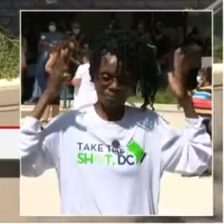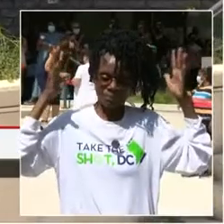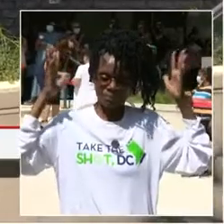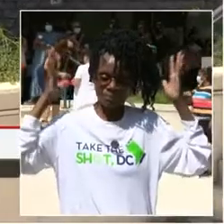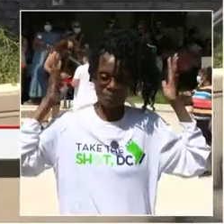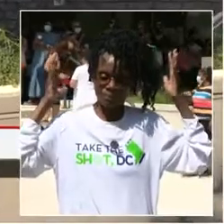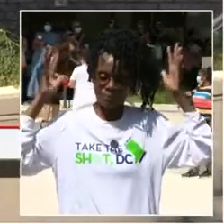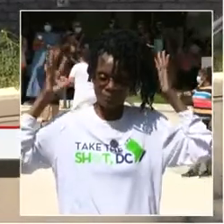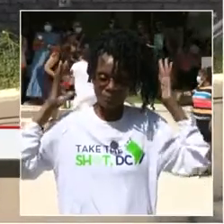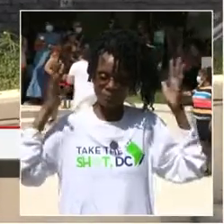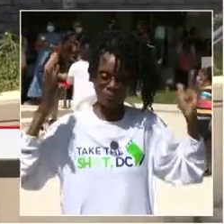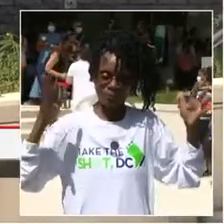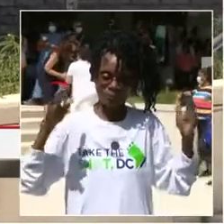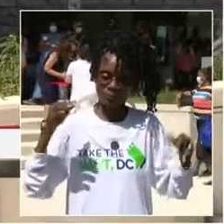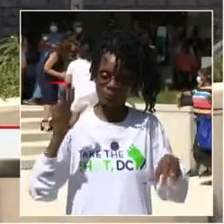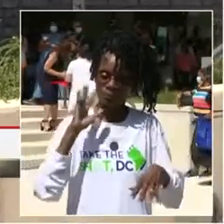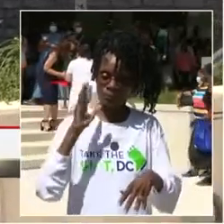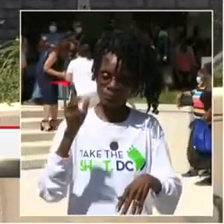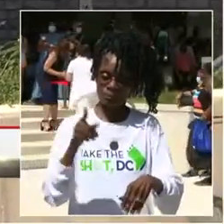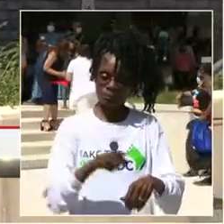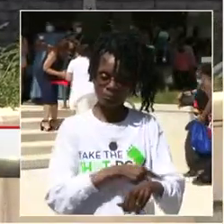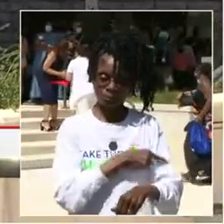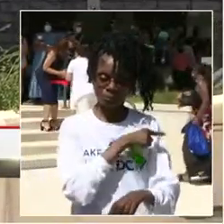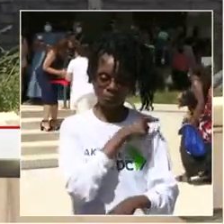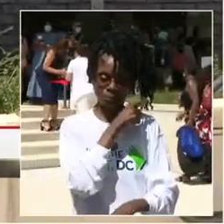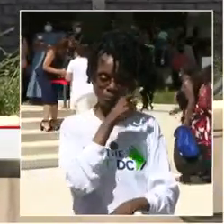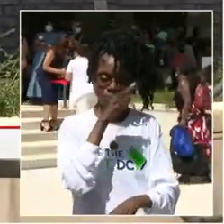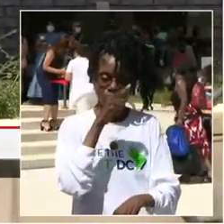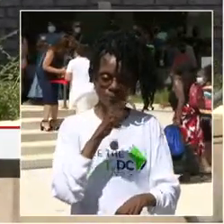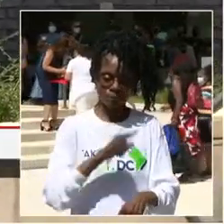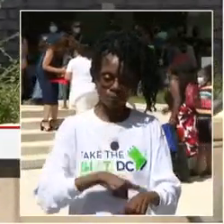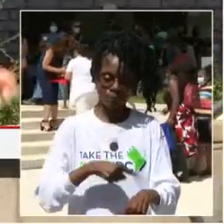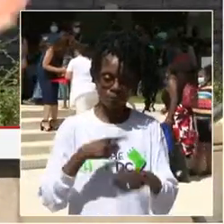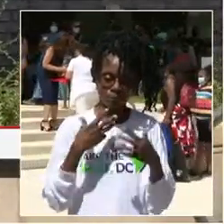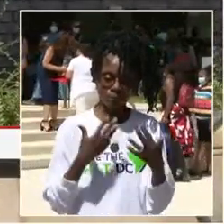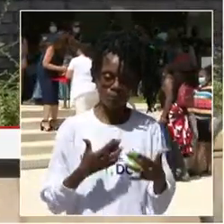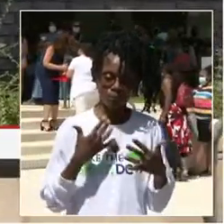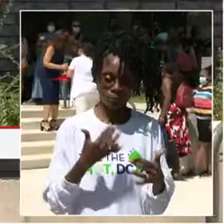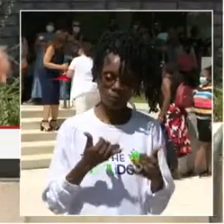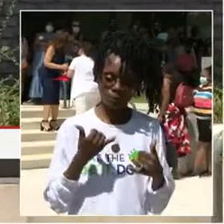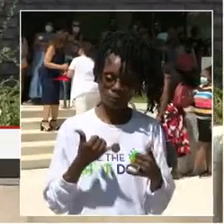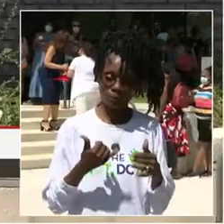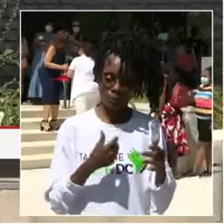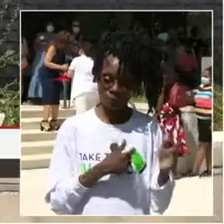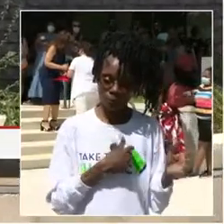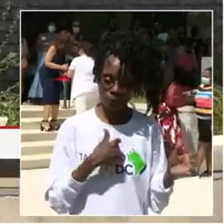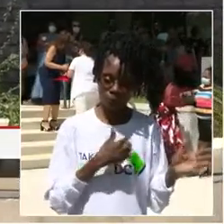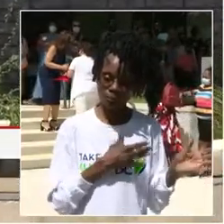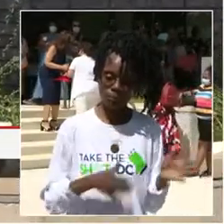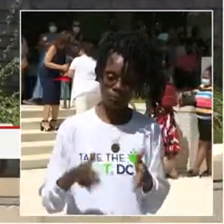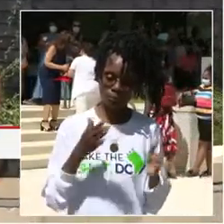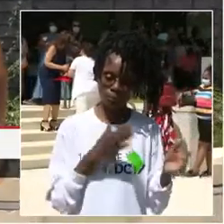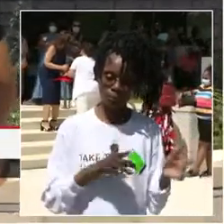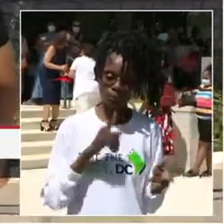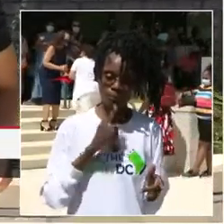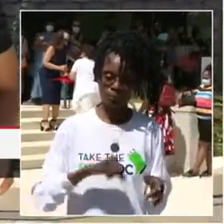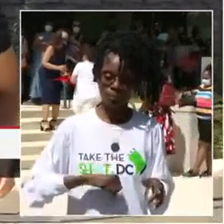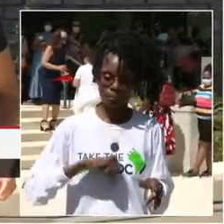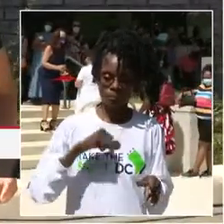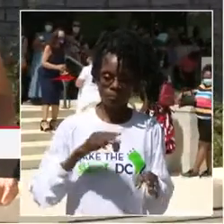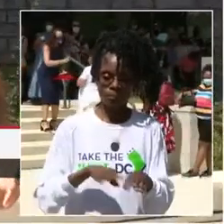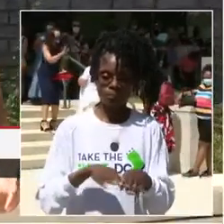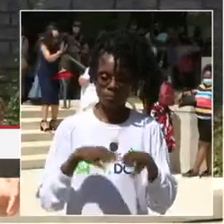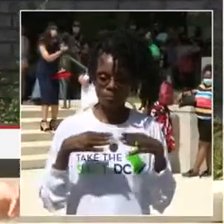It is a long time coming. We have been preparing, and we're so proud to open facilities like we have